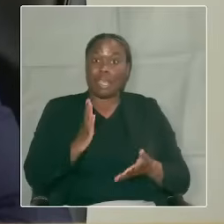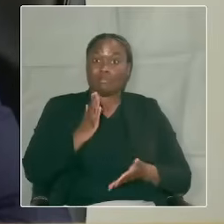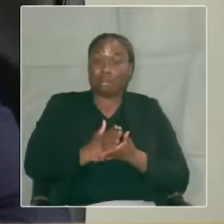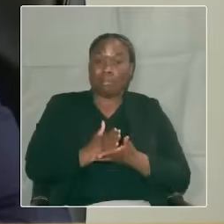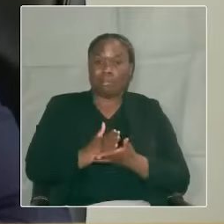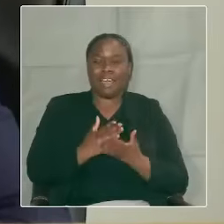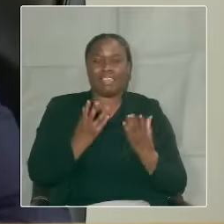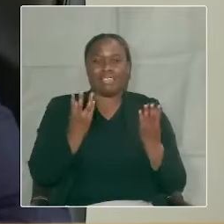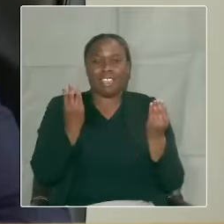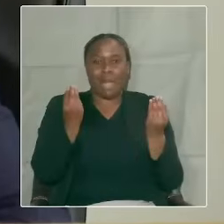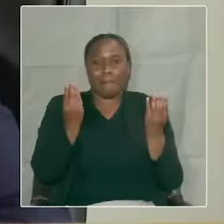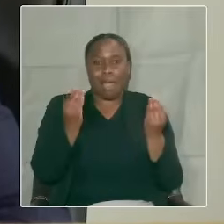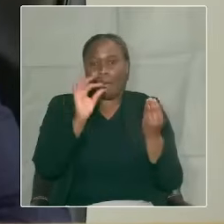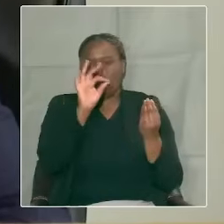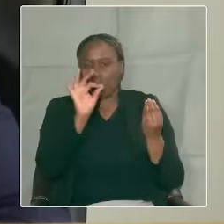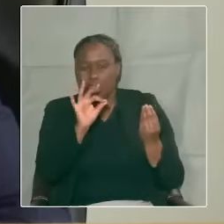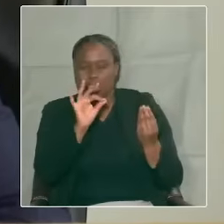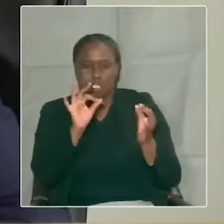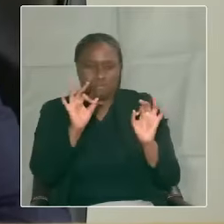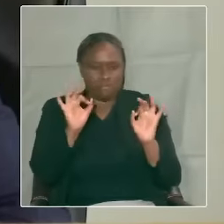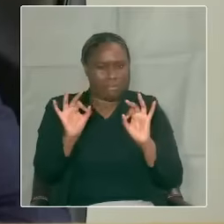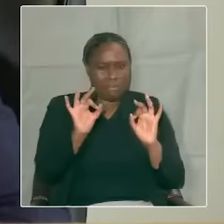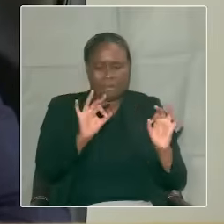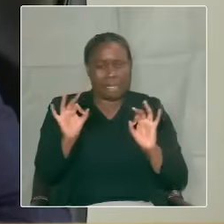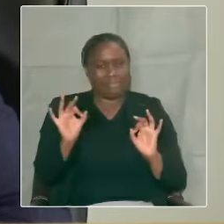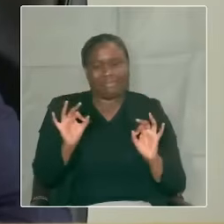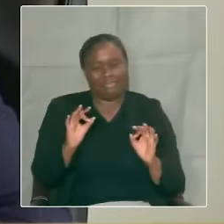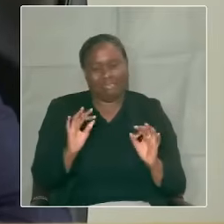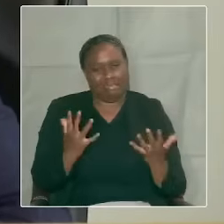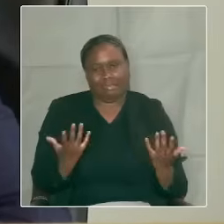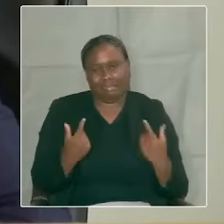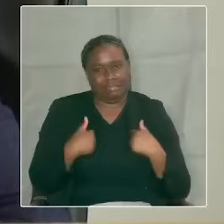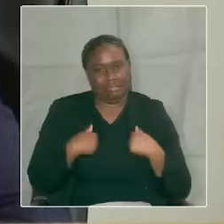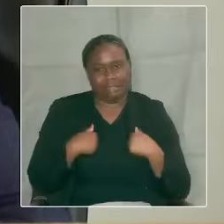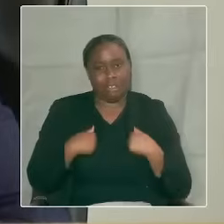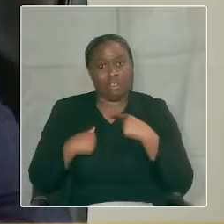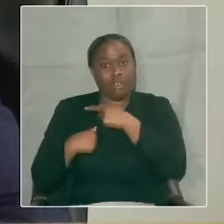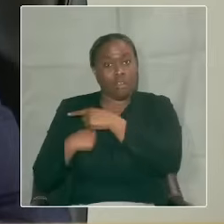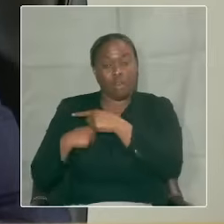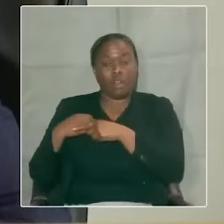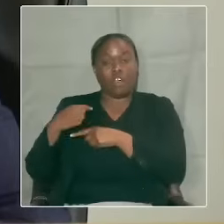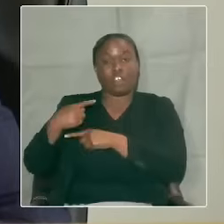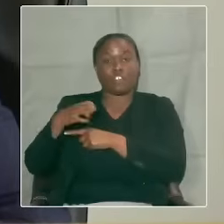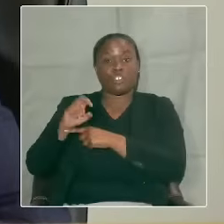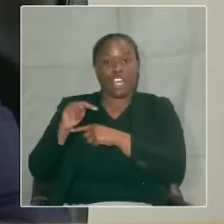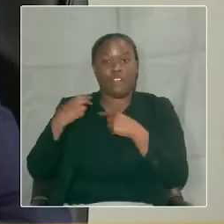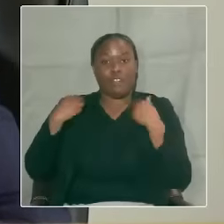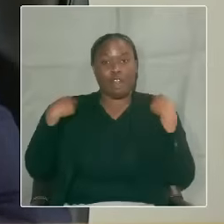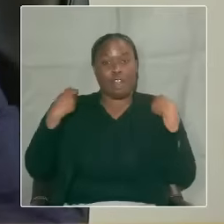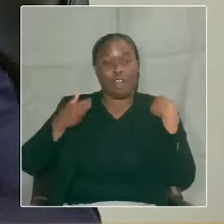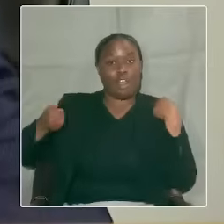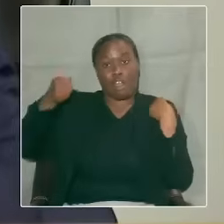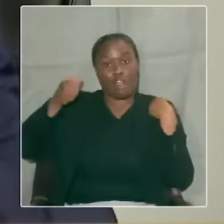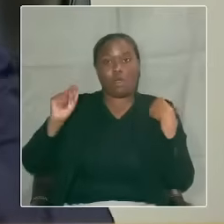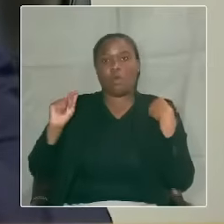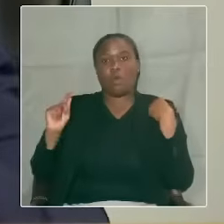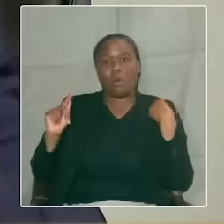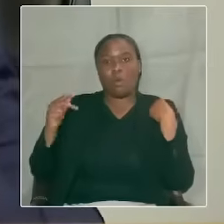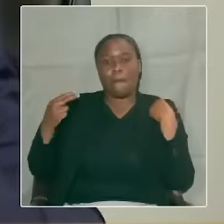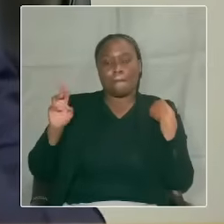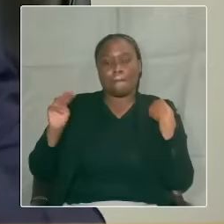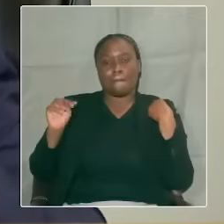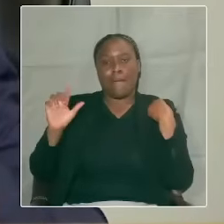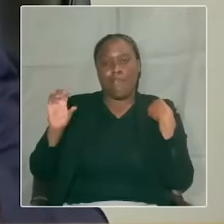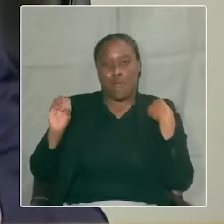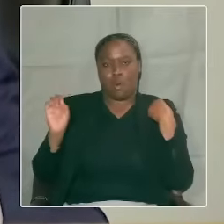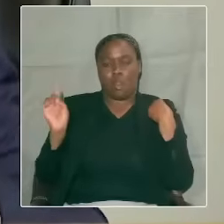sure General Kumalo will bring it on board later. It means that it's cases that